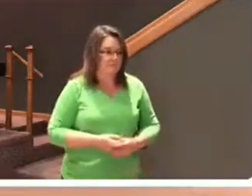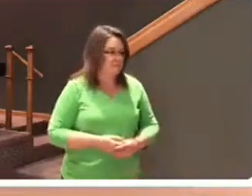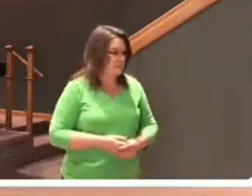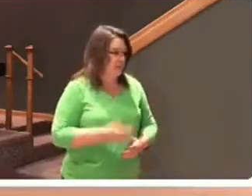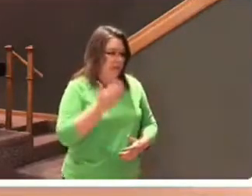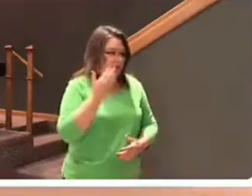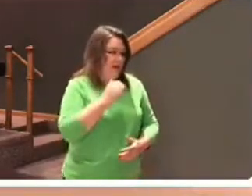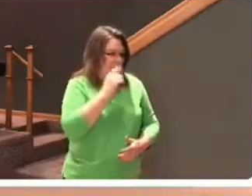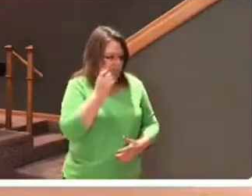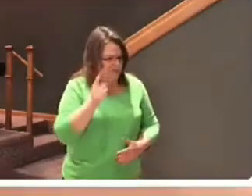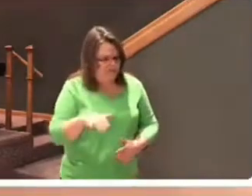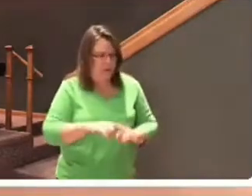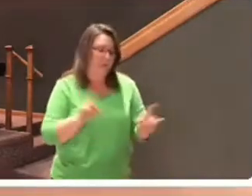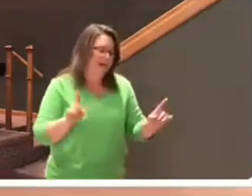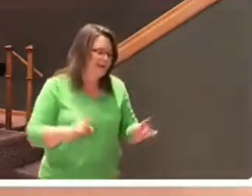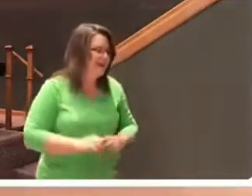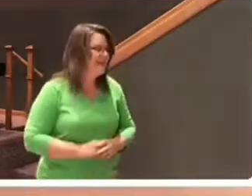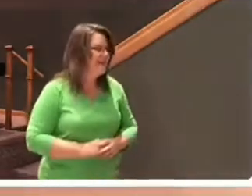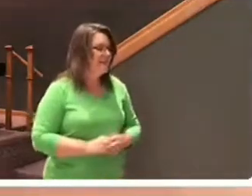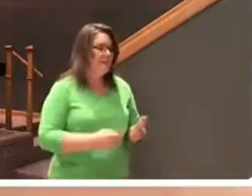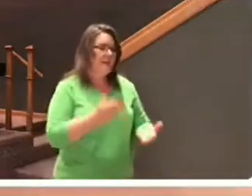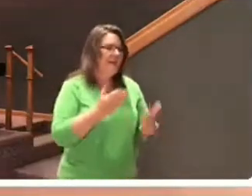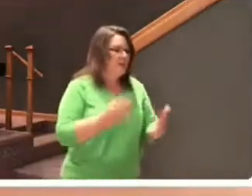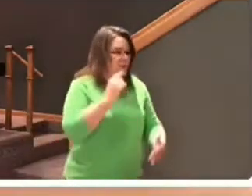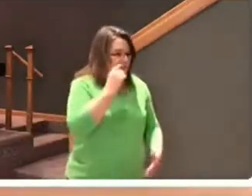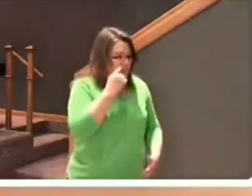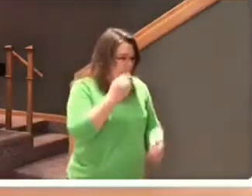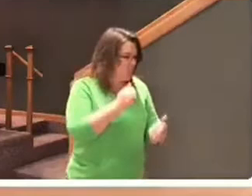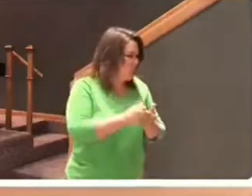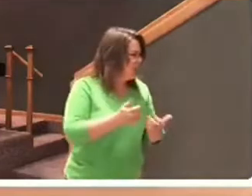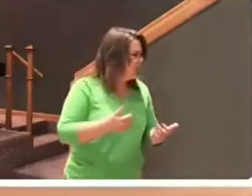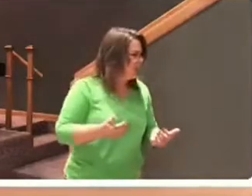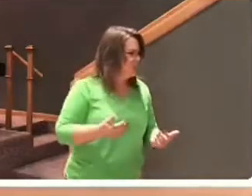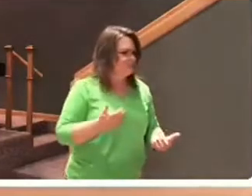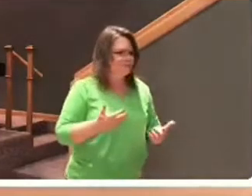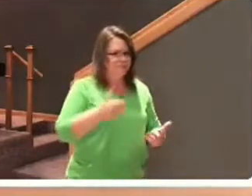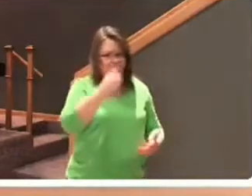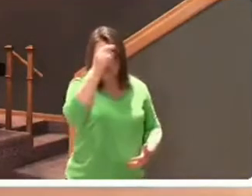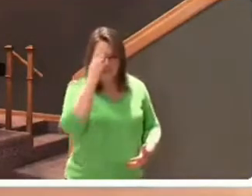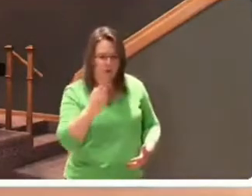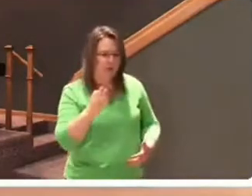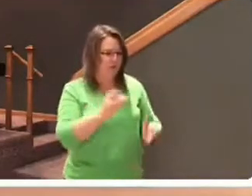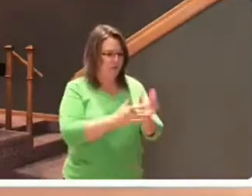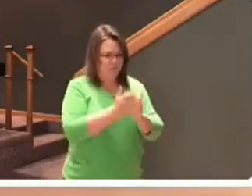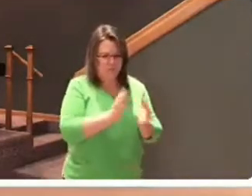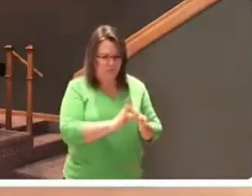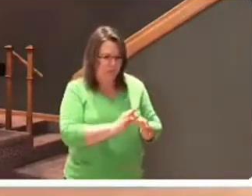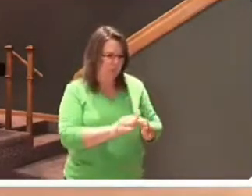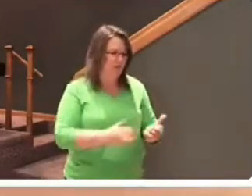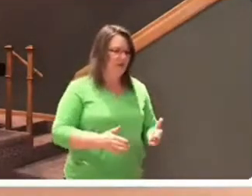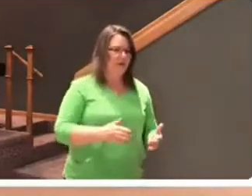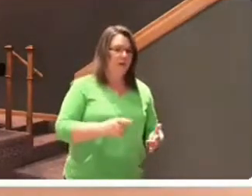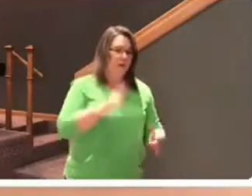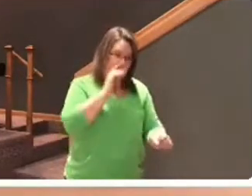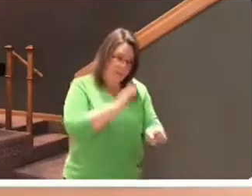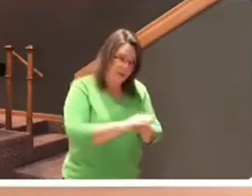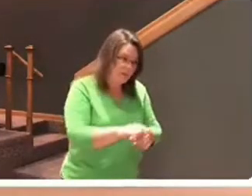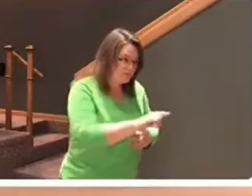I don't understand that, but maybe you're bored with God and Christianity. Well, I promise